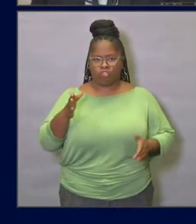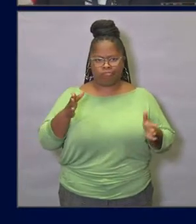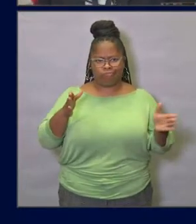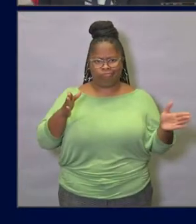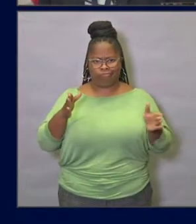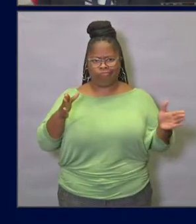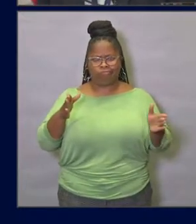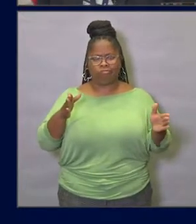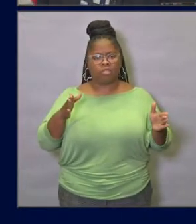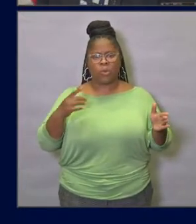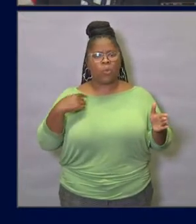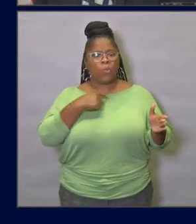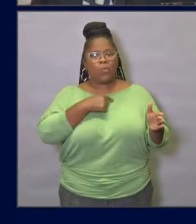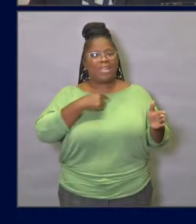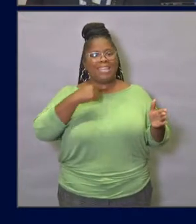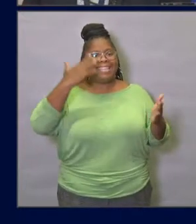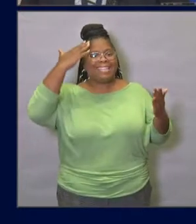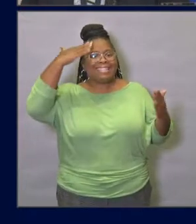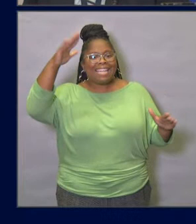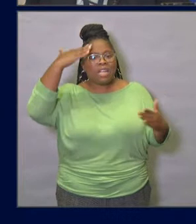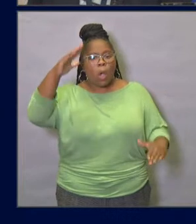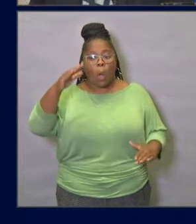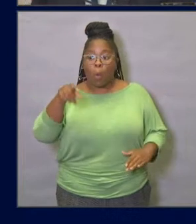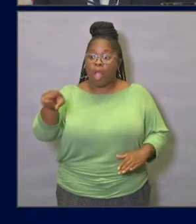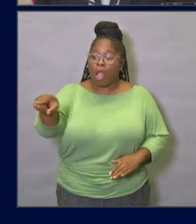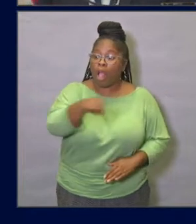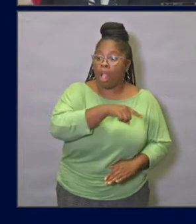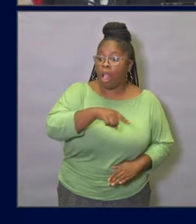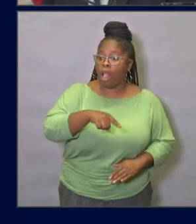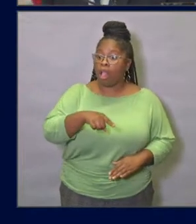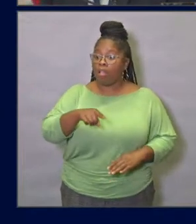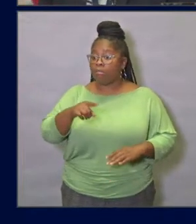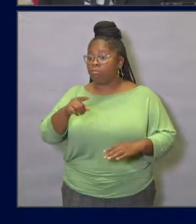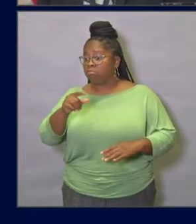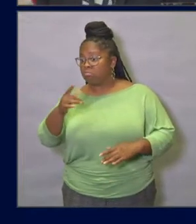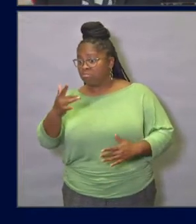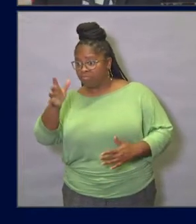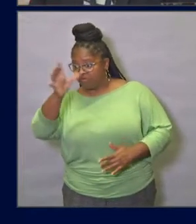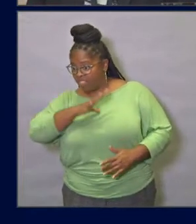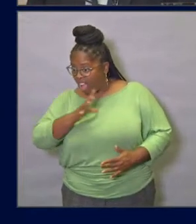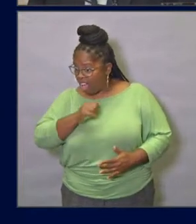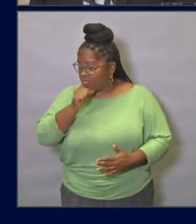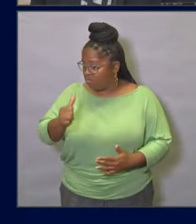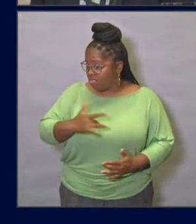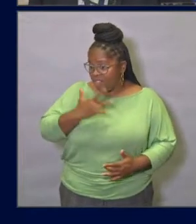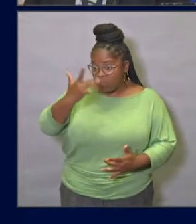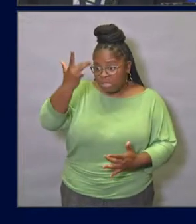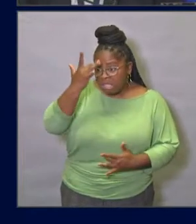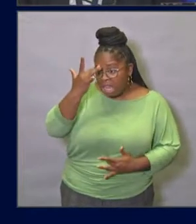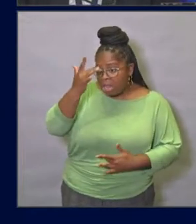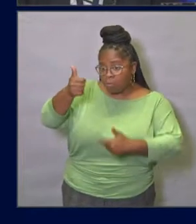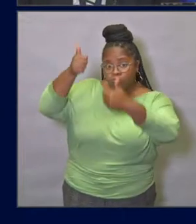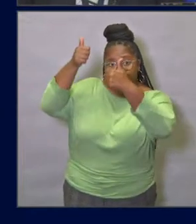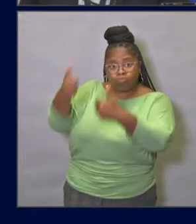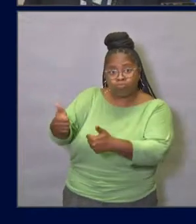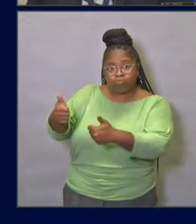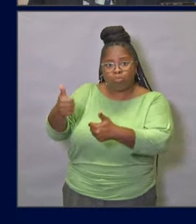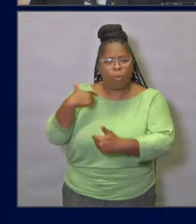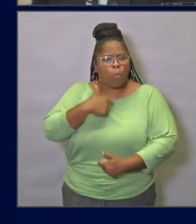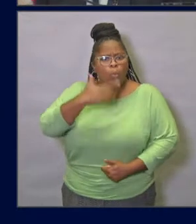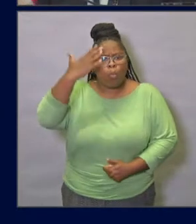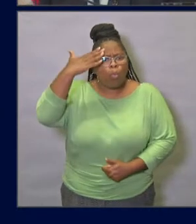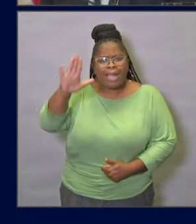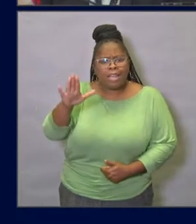without symptoms and were positive for COVID-19 could transmit the virus, and at a time where we had a nationwide